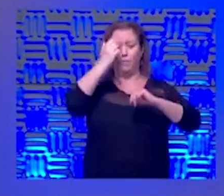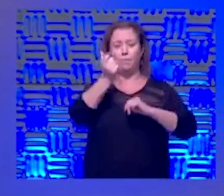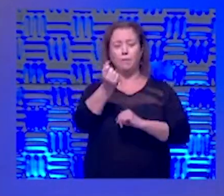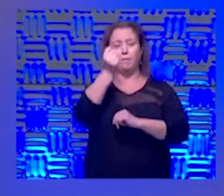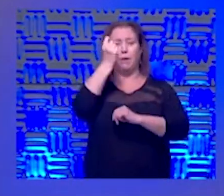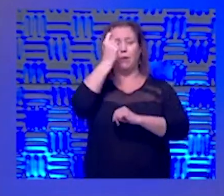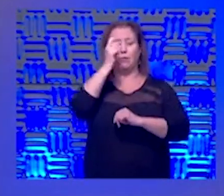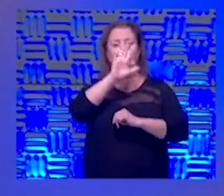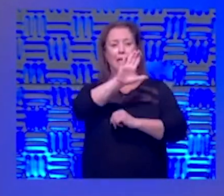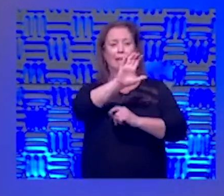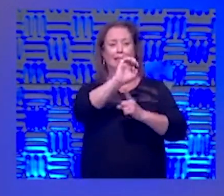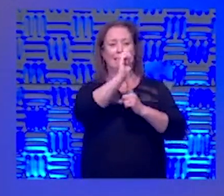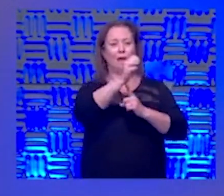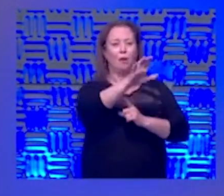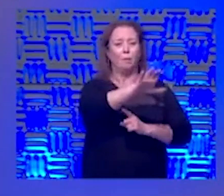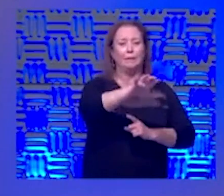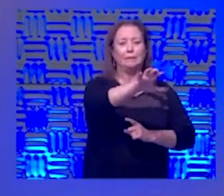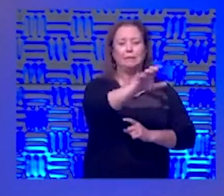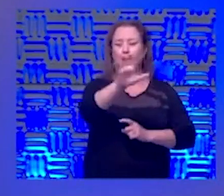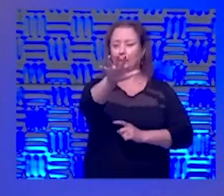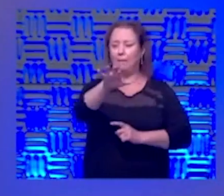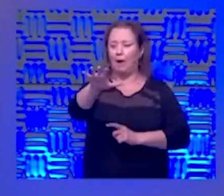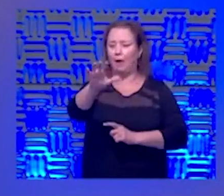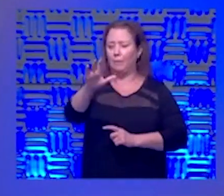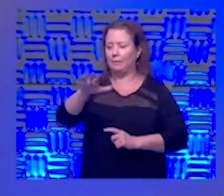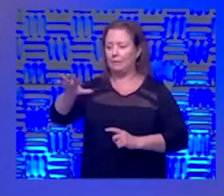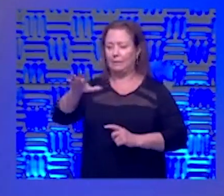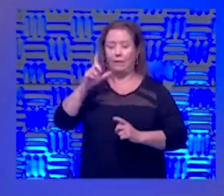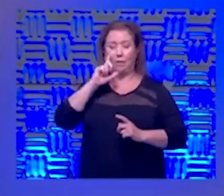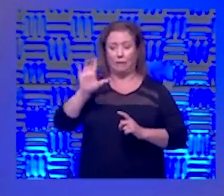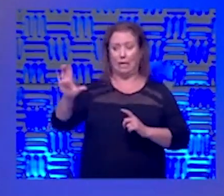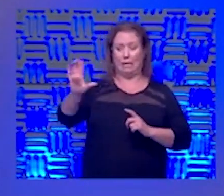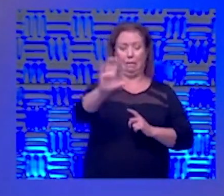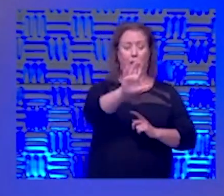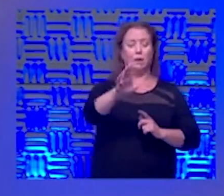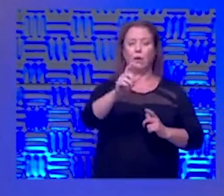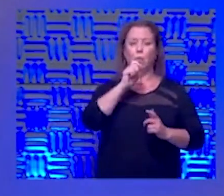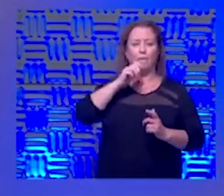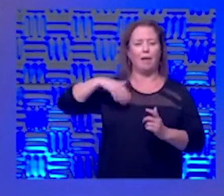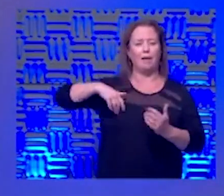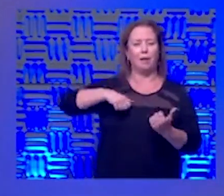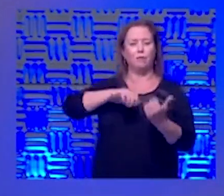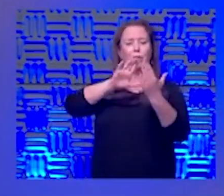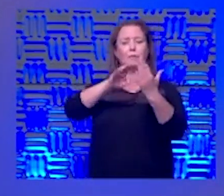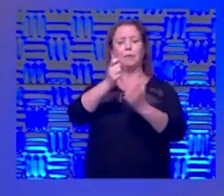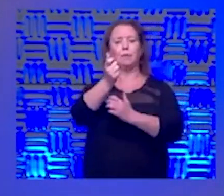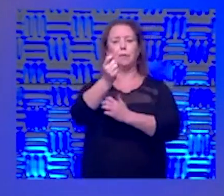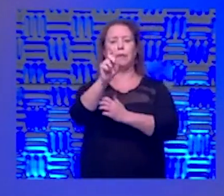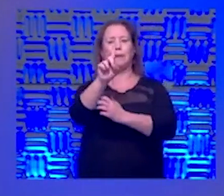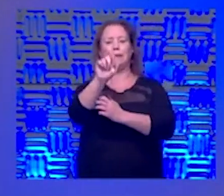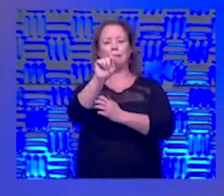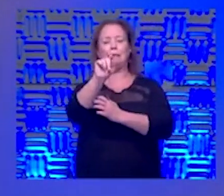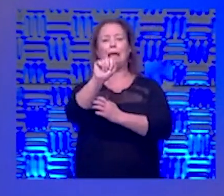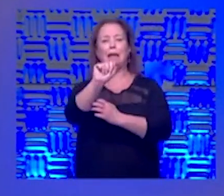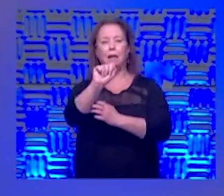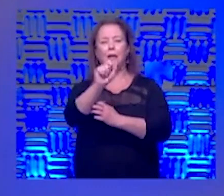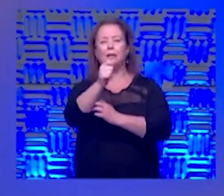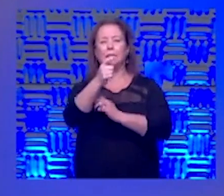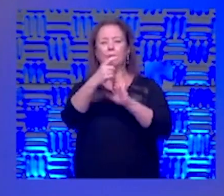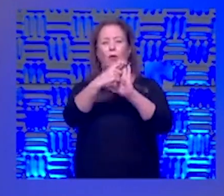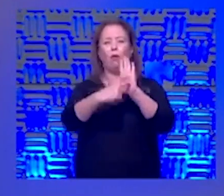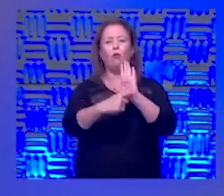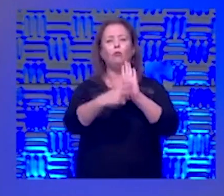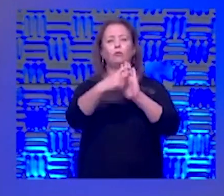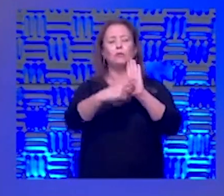understand where those bubbles are coming from. Understand also, and then we haven't really addressed this, but there is a little bit of data. There is a couple publications that